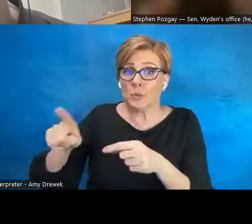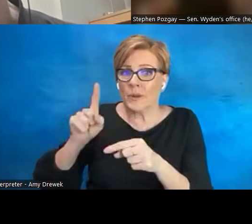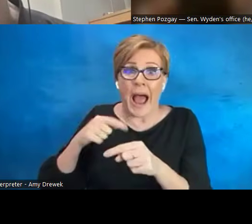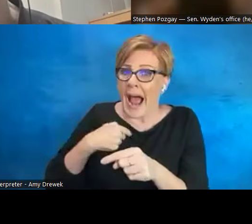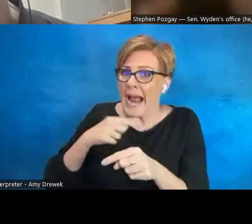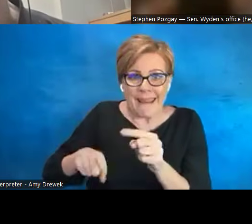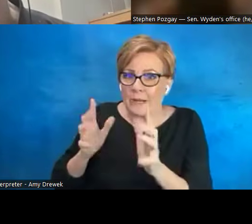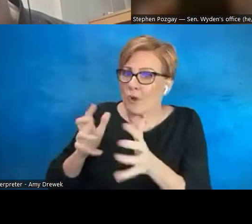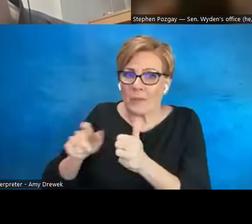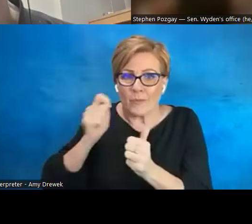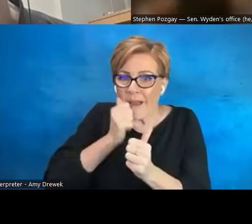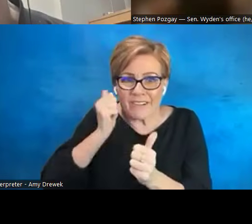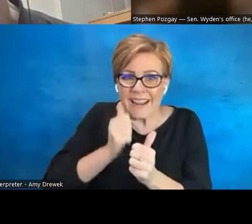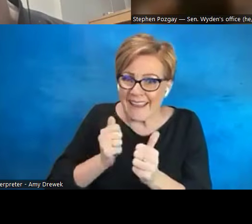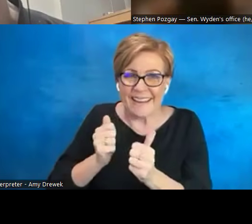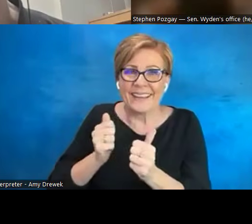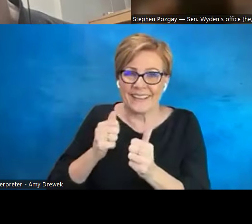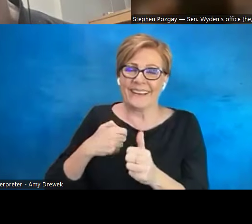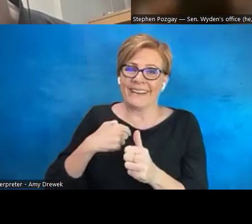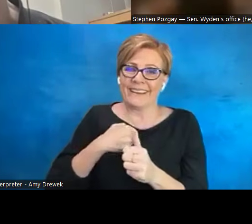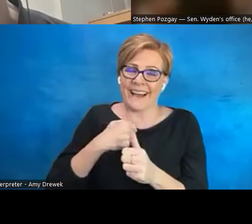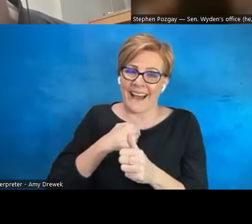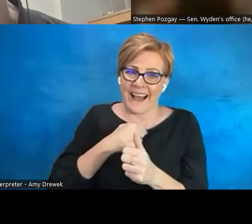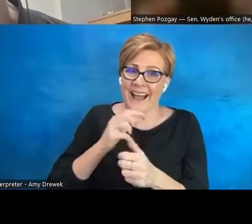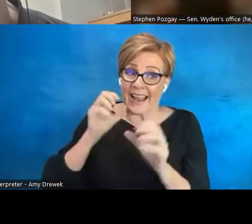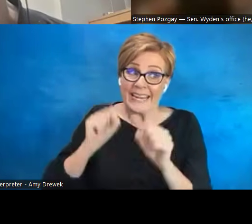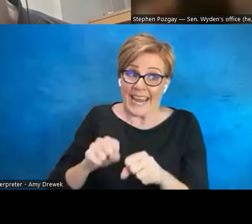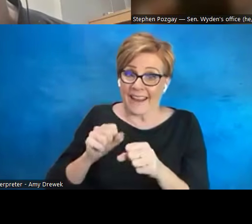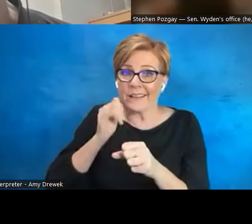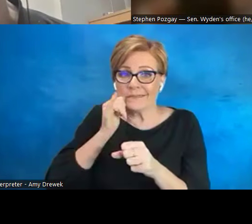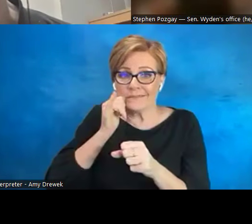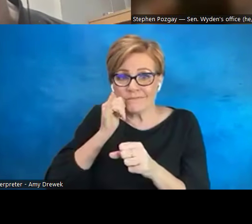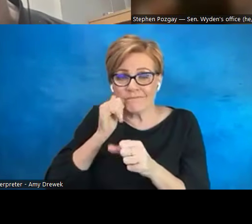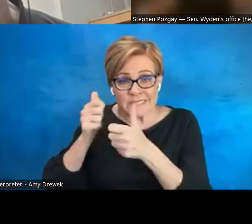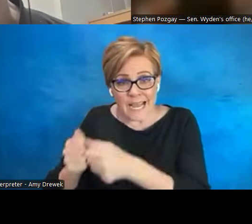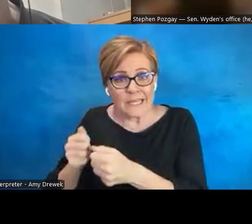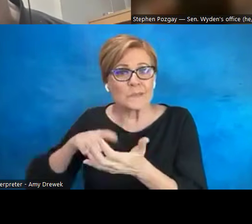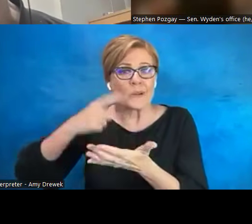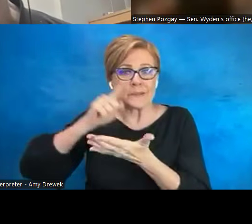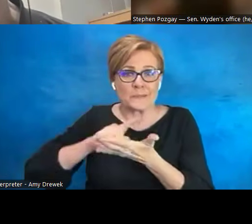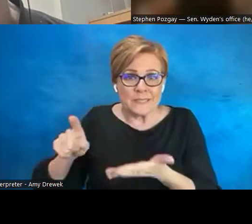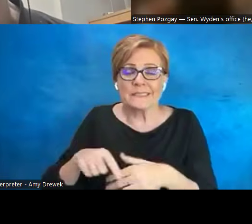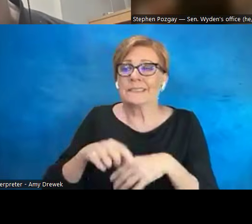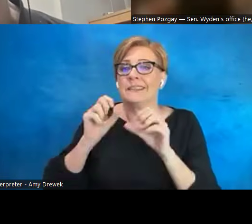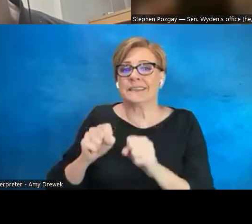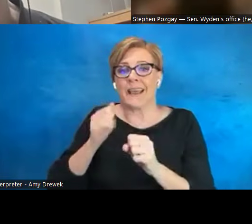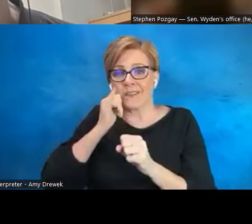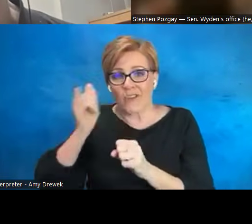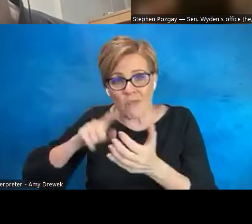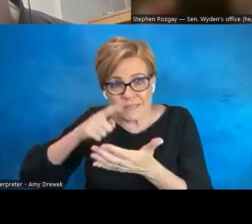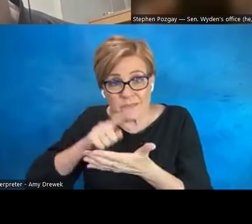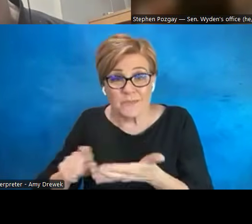so that, we can continue doing the work, because it is depressing often and